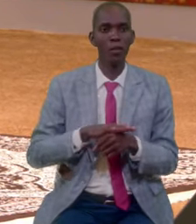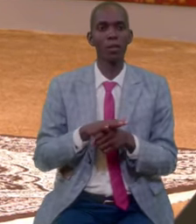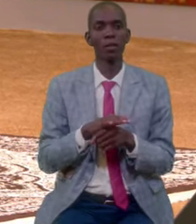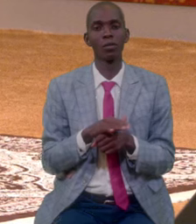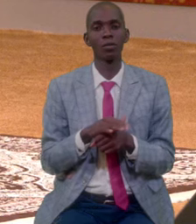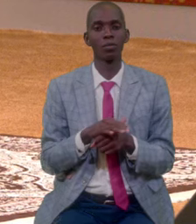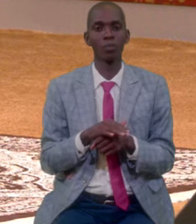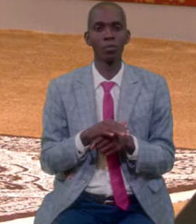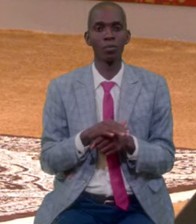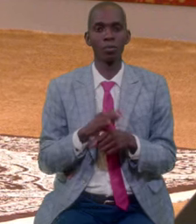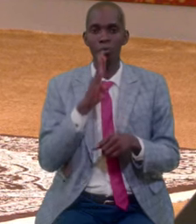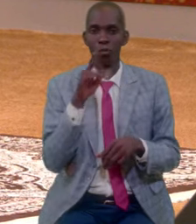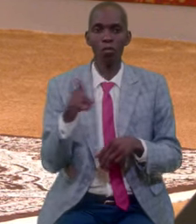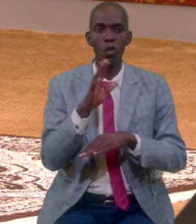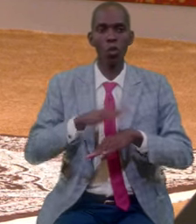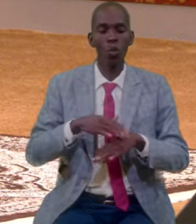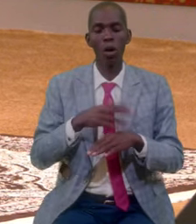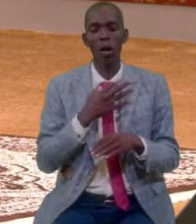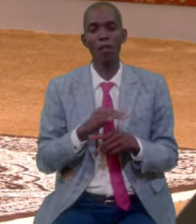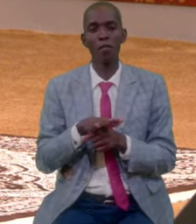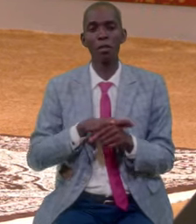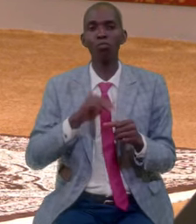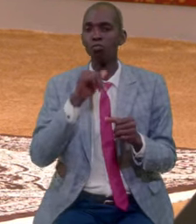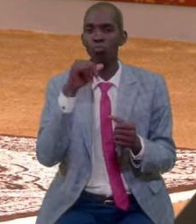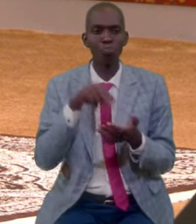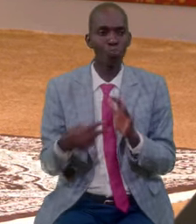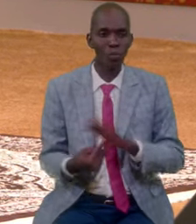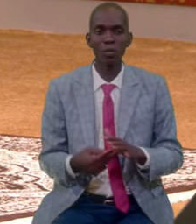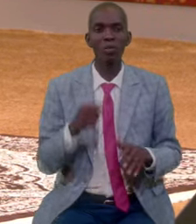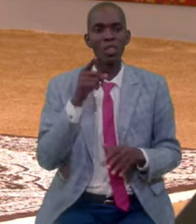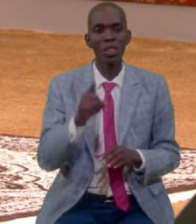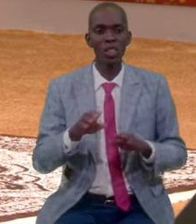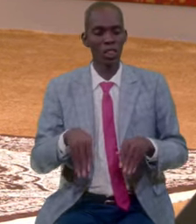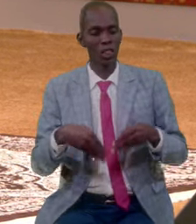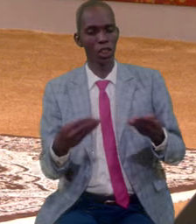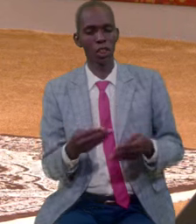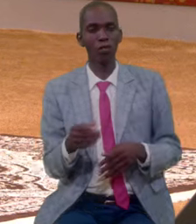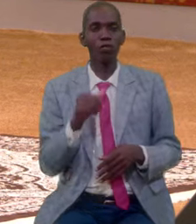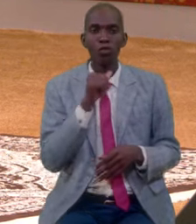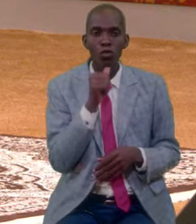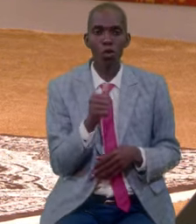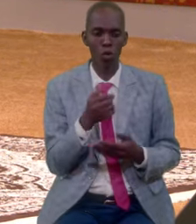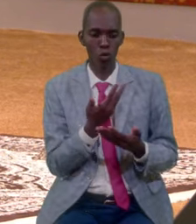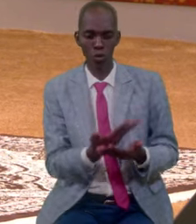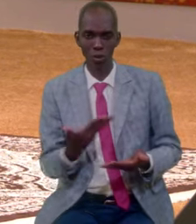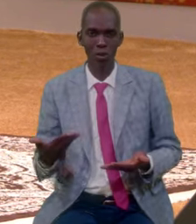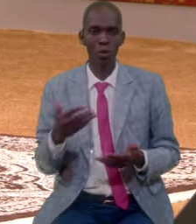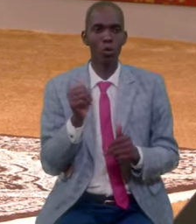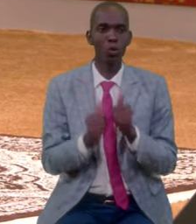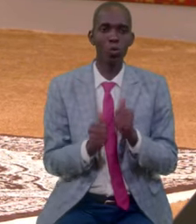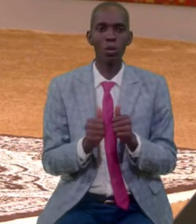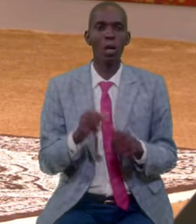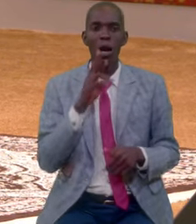and filled, notwithstanding ye give them not those things which